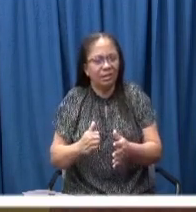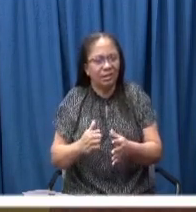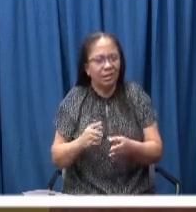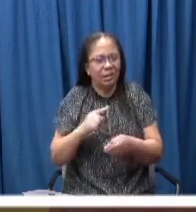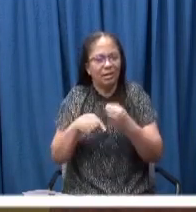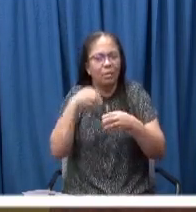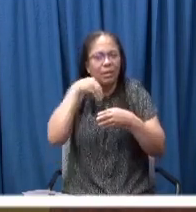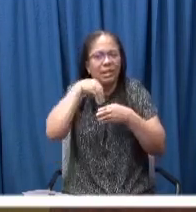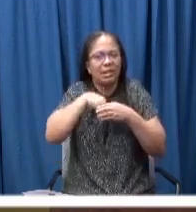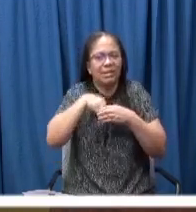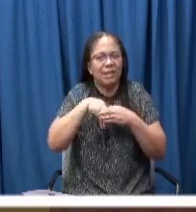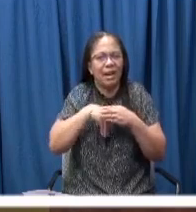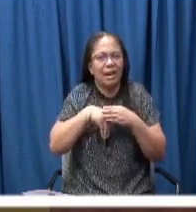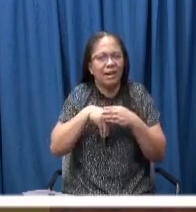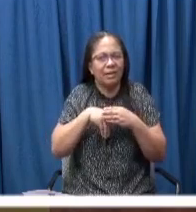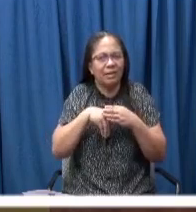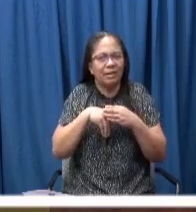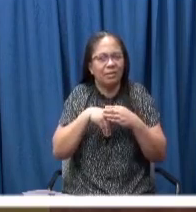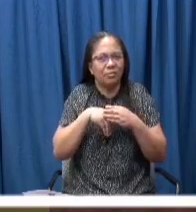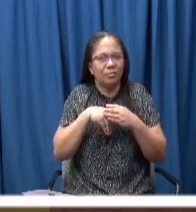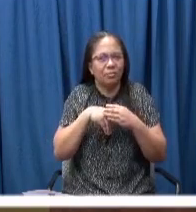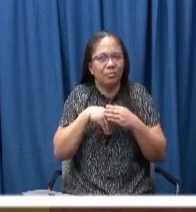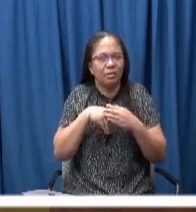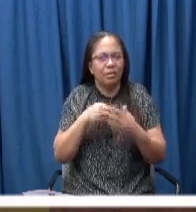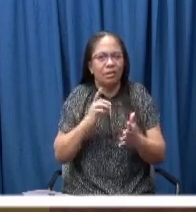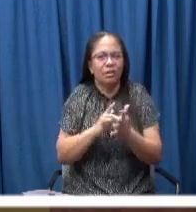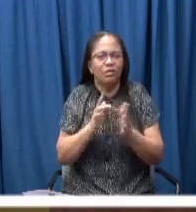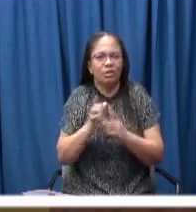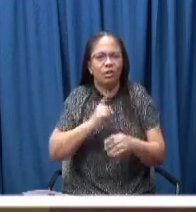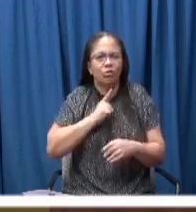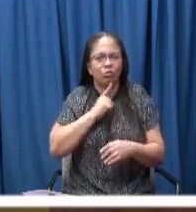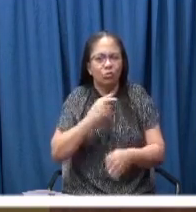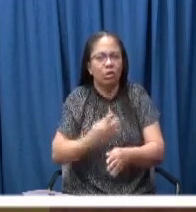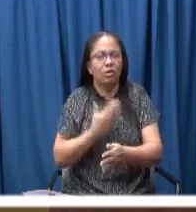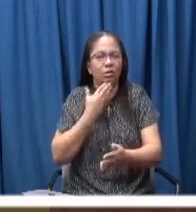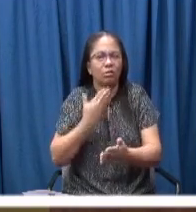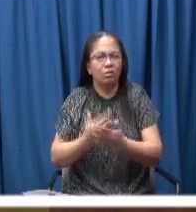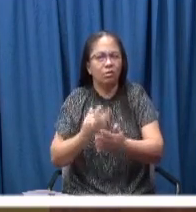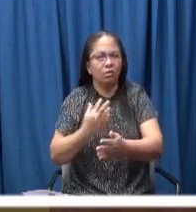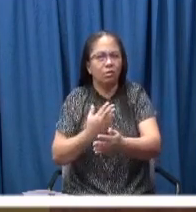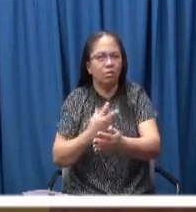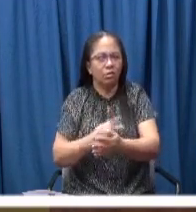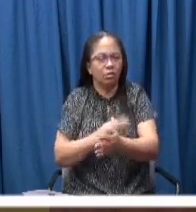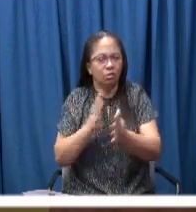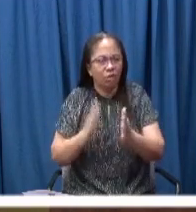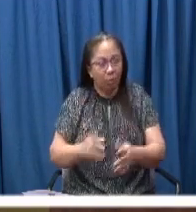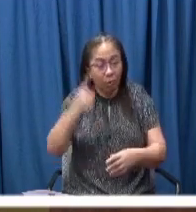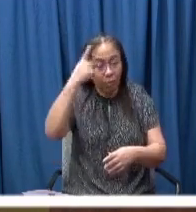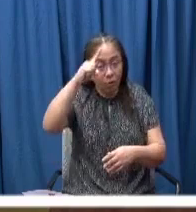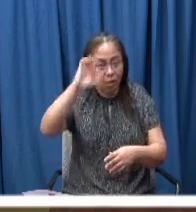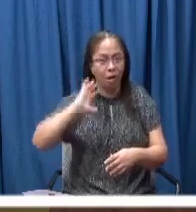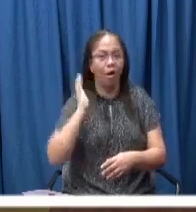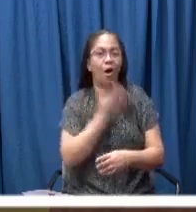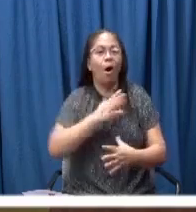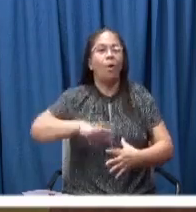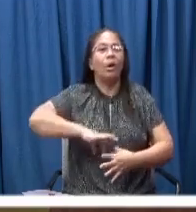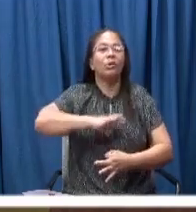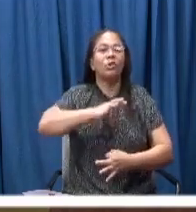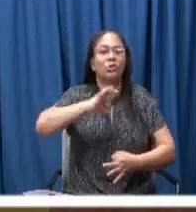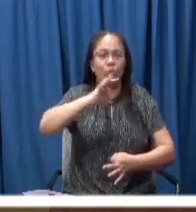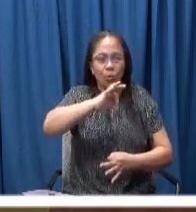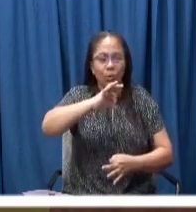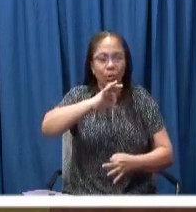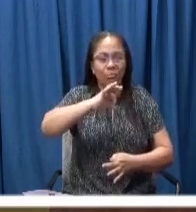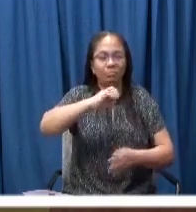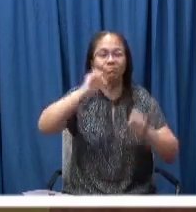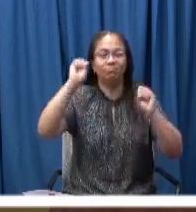teaching. That Jesus is the Good Shepherd, the shepherd of our soul. And he does lead